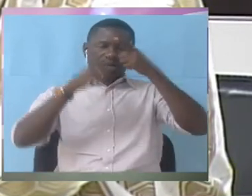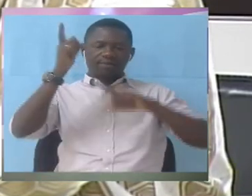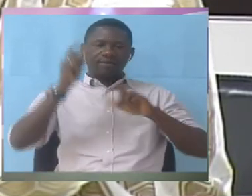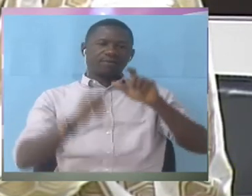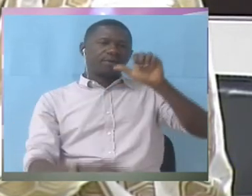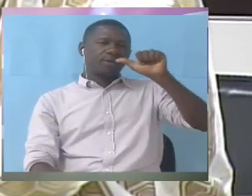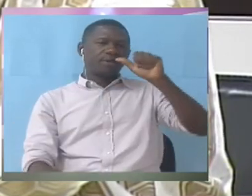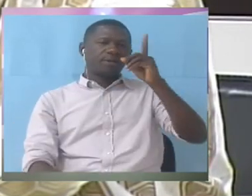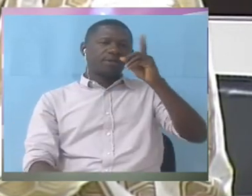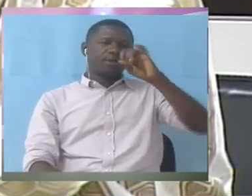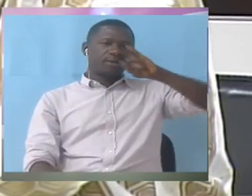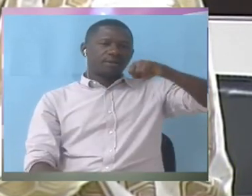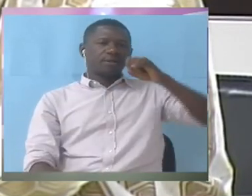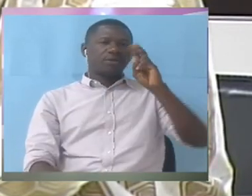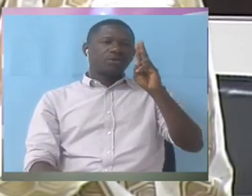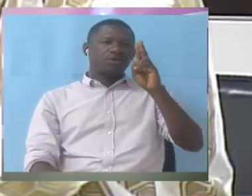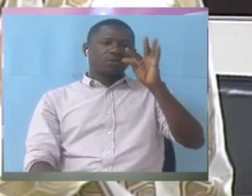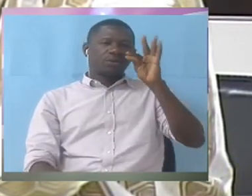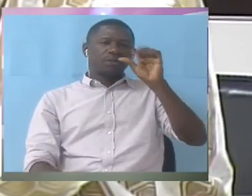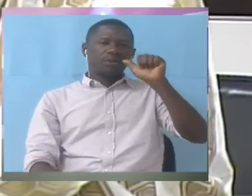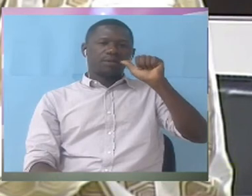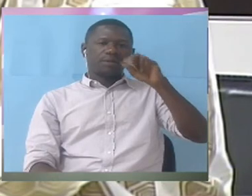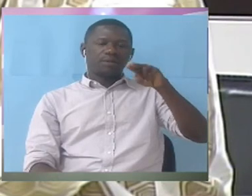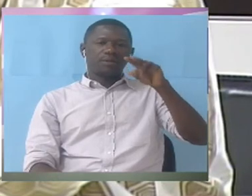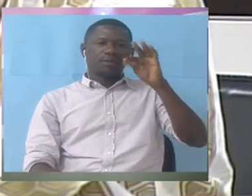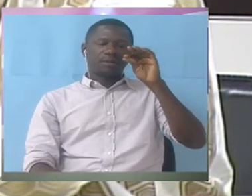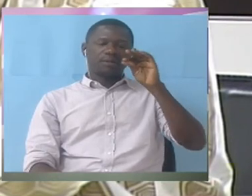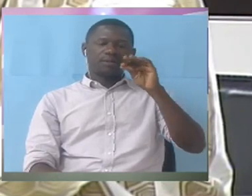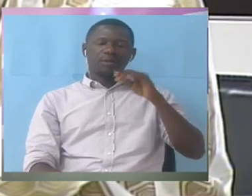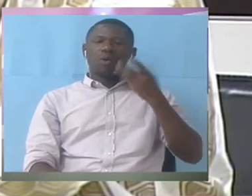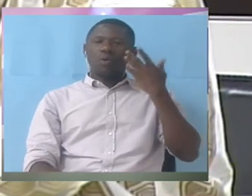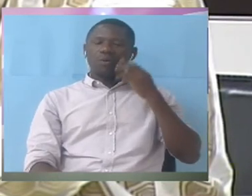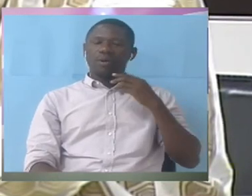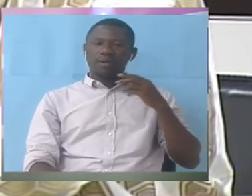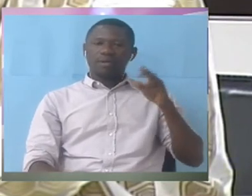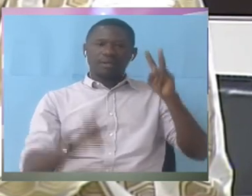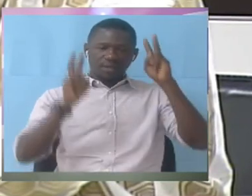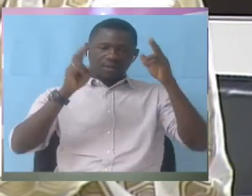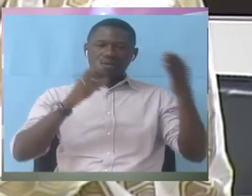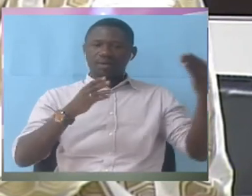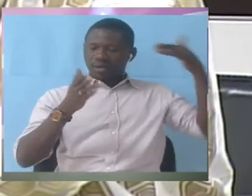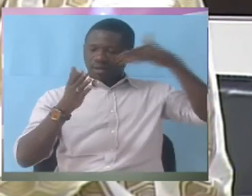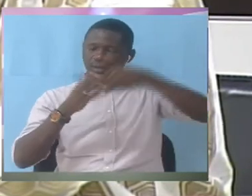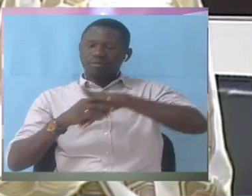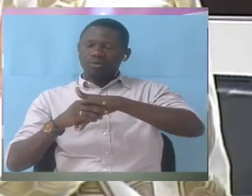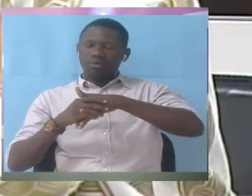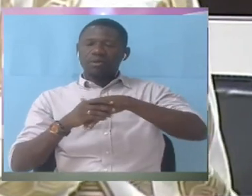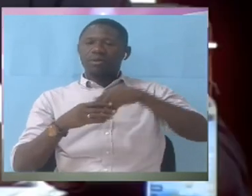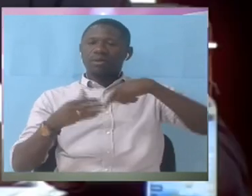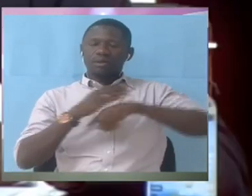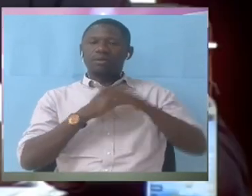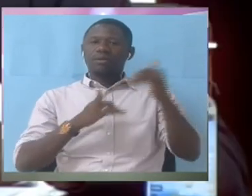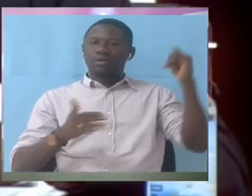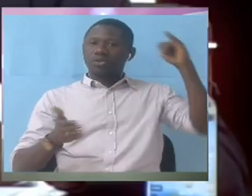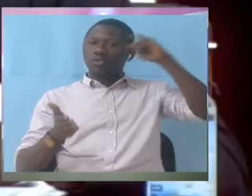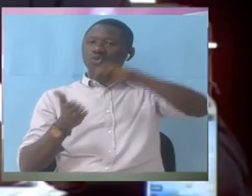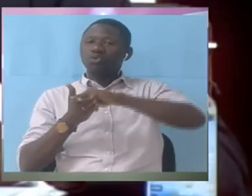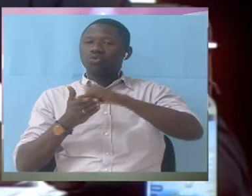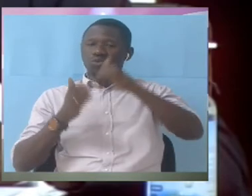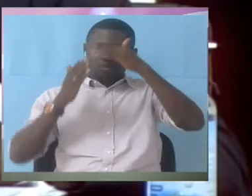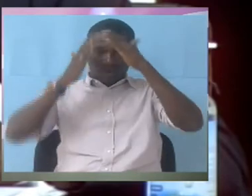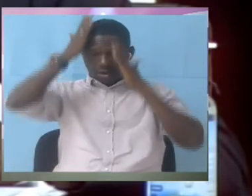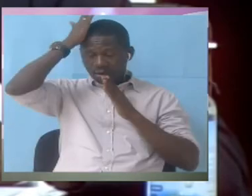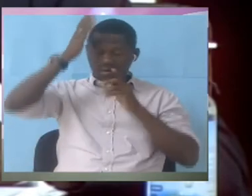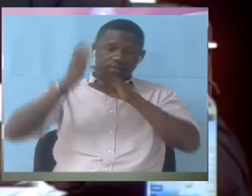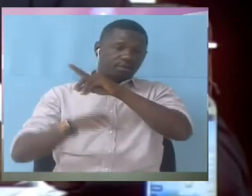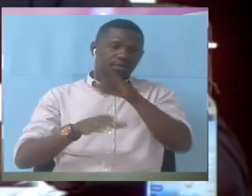Yundum. Bi Jammeh di ñew fek suñu Yundum. They did not get on well at all. I don't know what was wrong, but